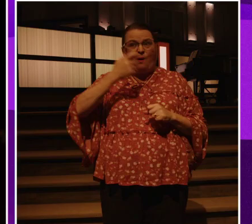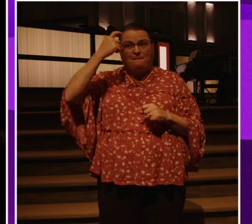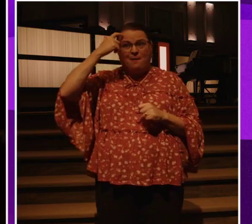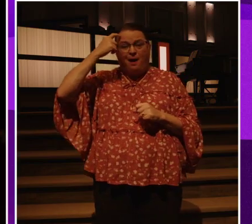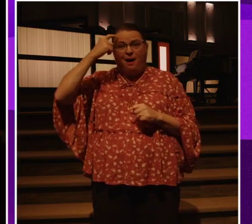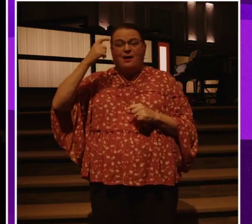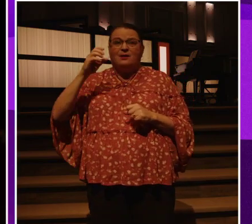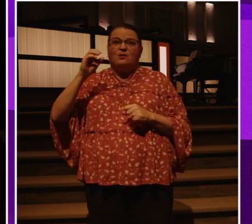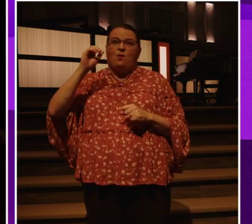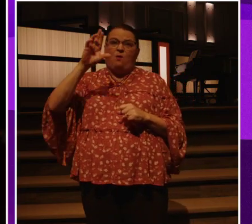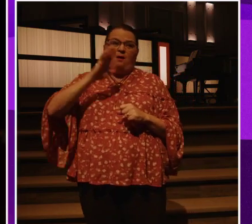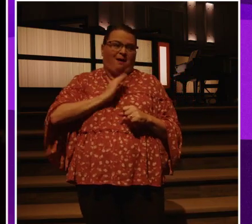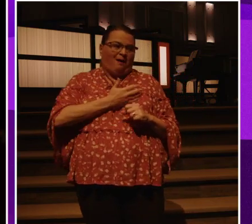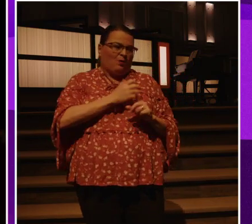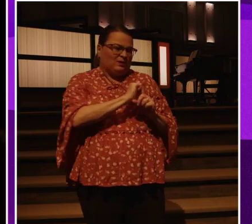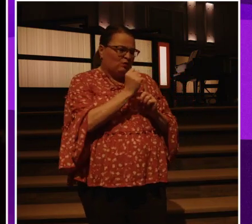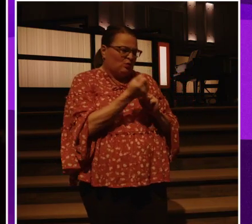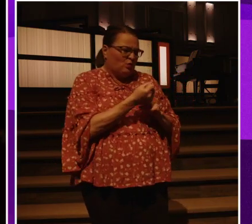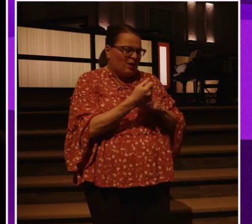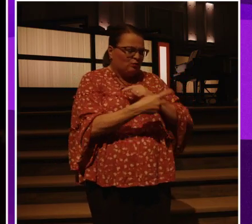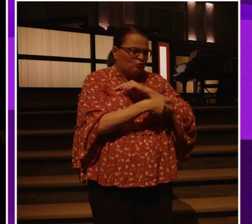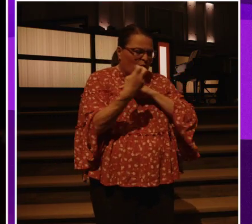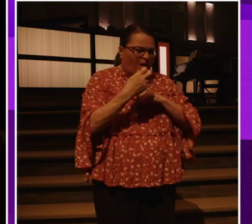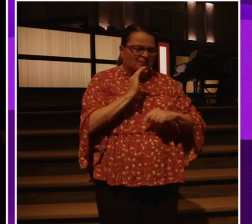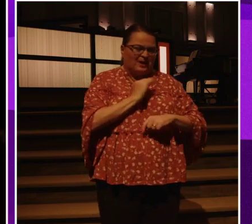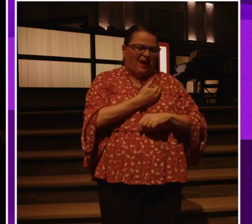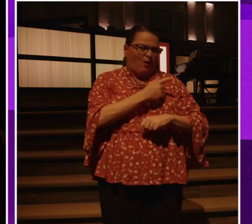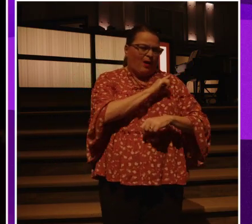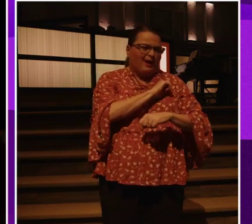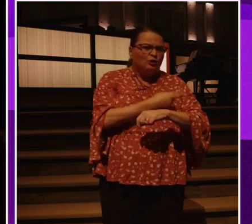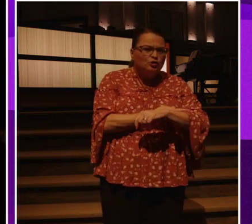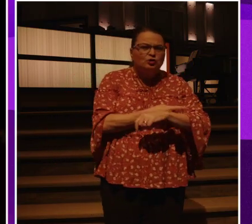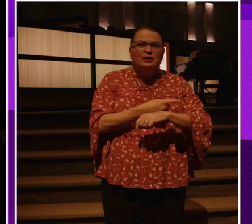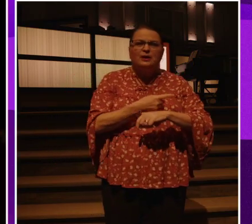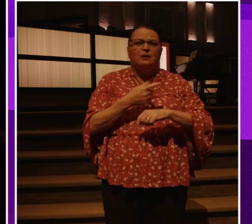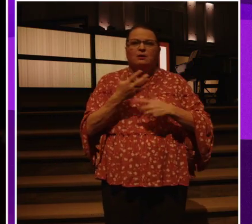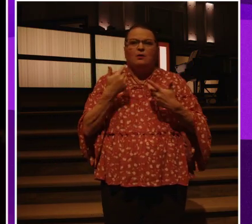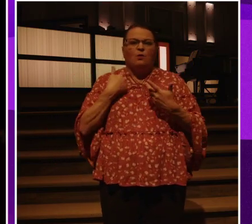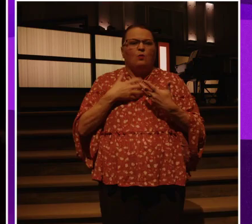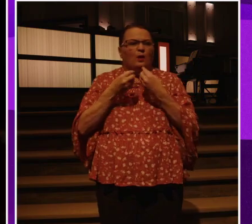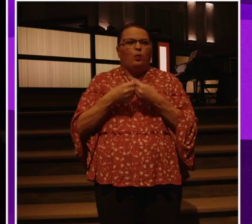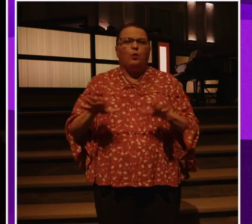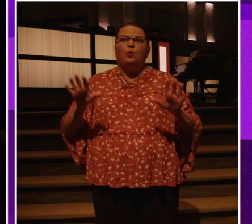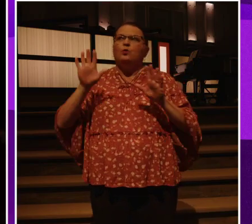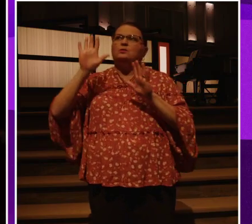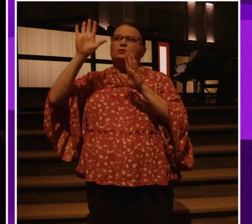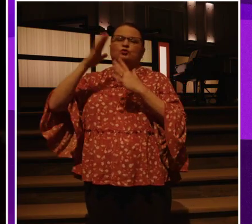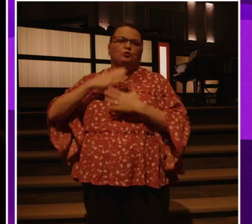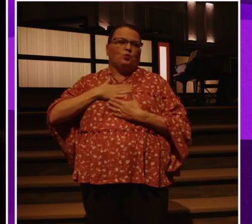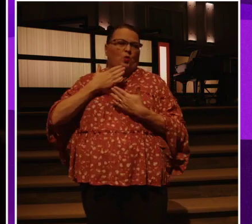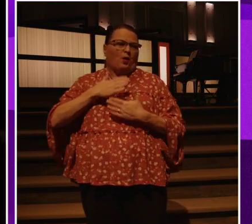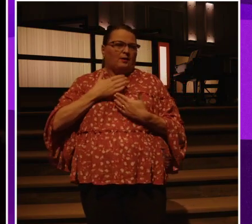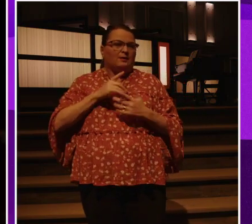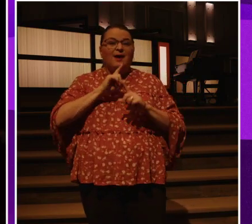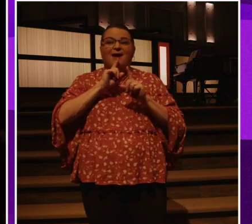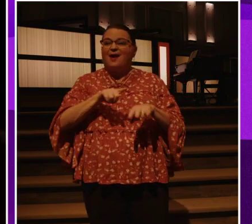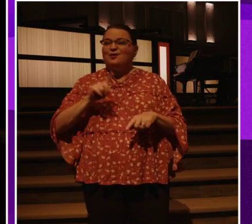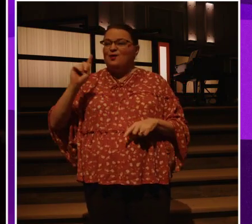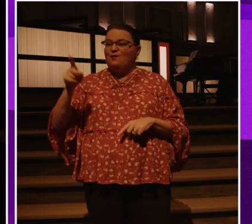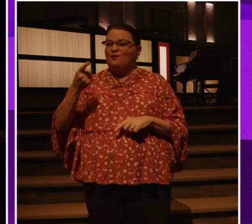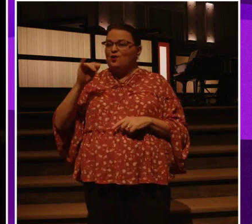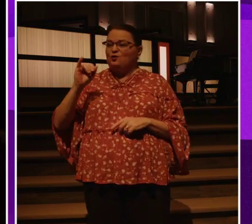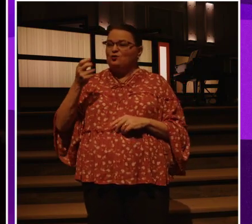takes our energy, we lose the joy of the Lord. The answer to that is 1 John